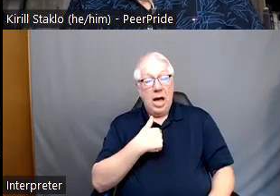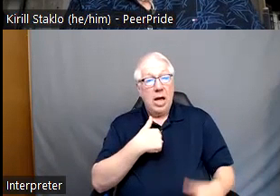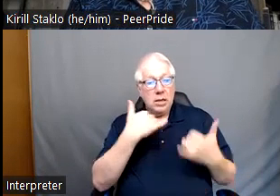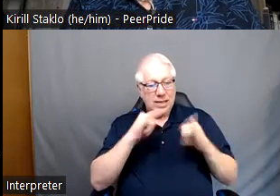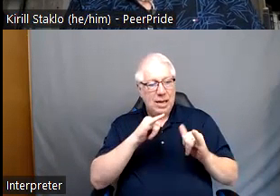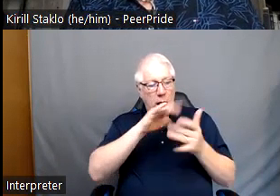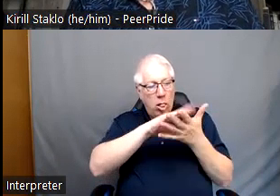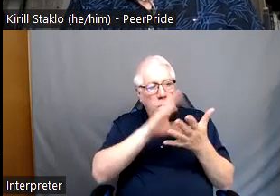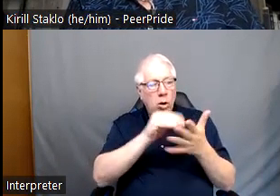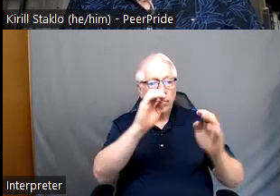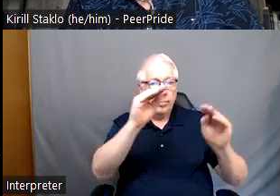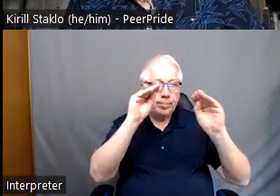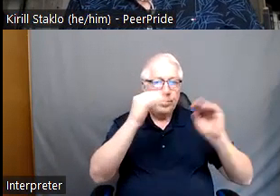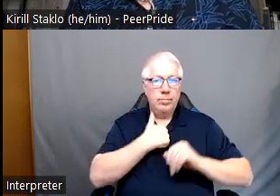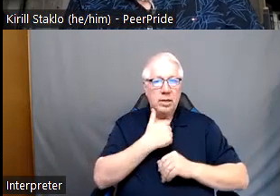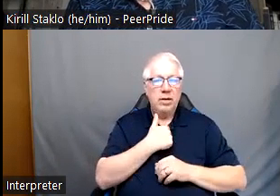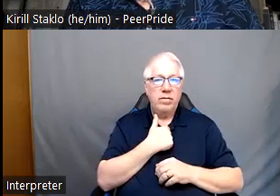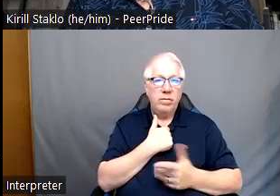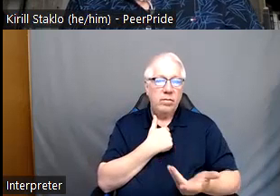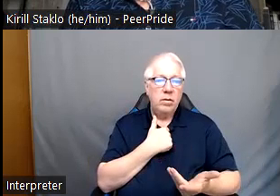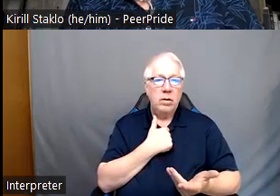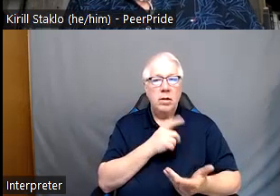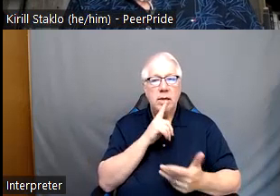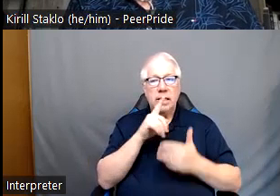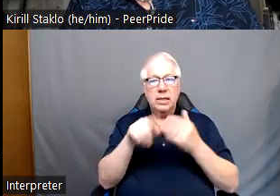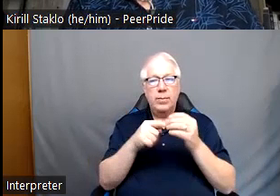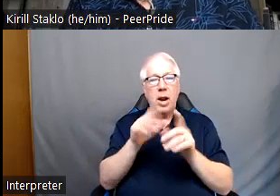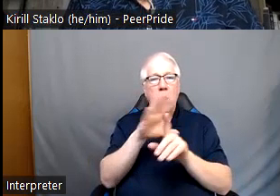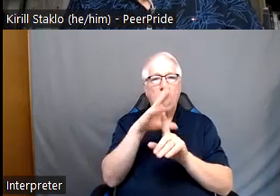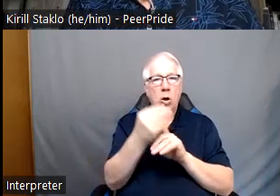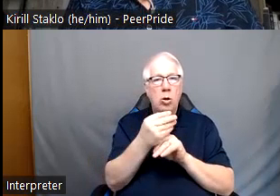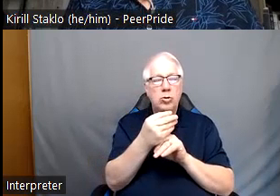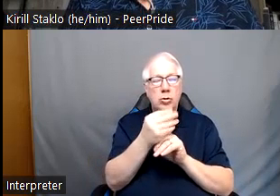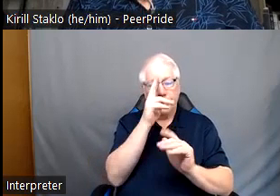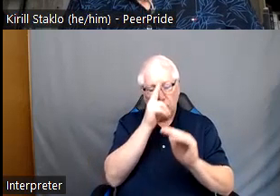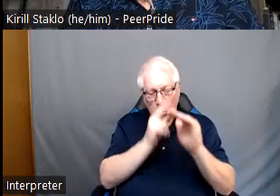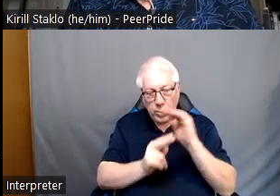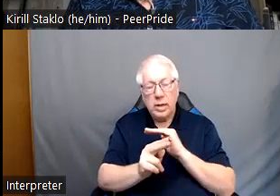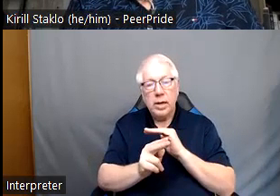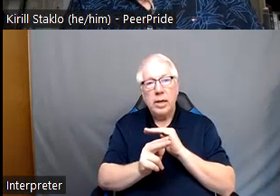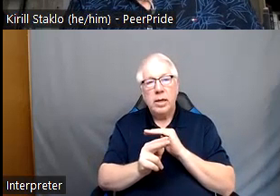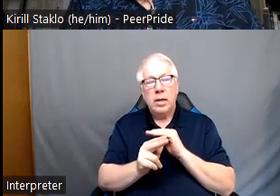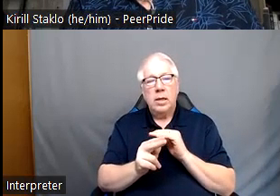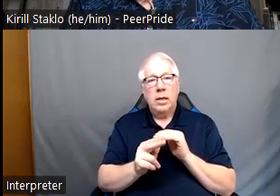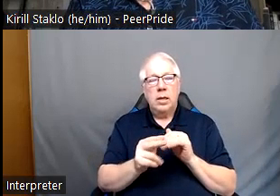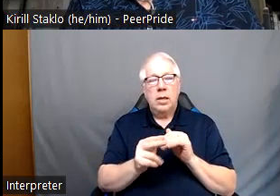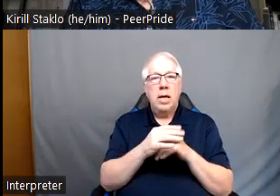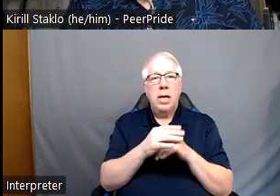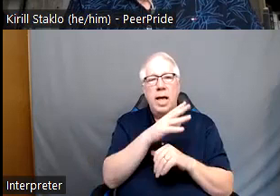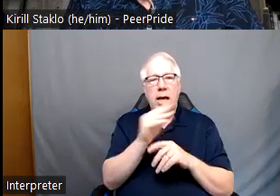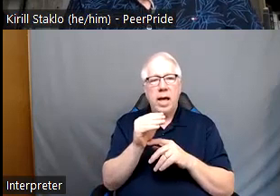myself. So it's really about cultural humility in a large way,